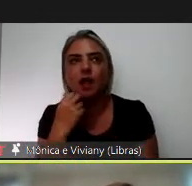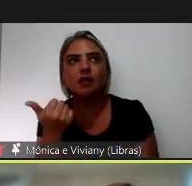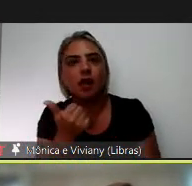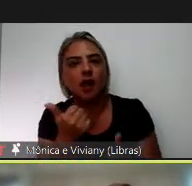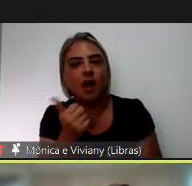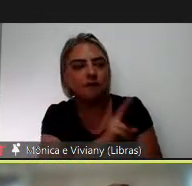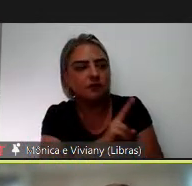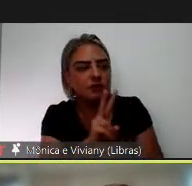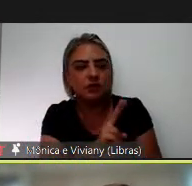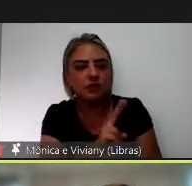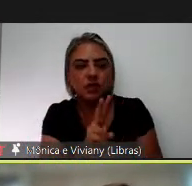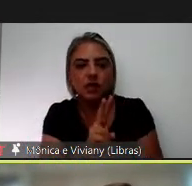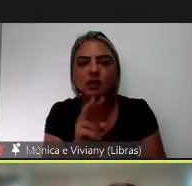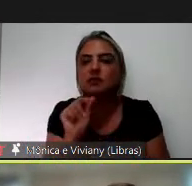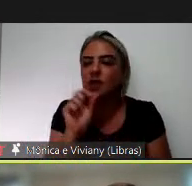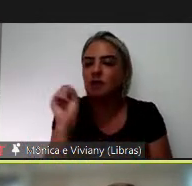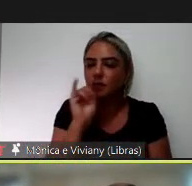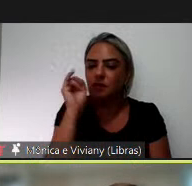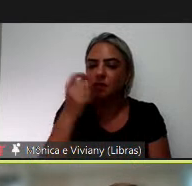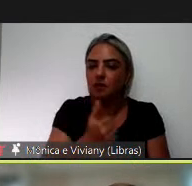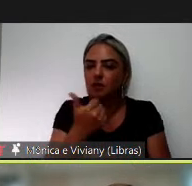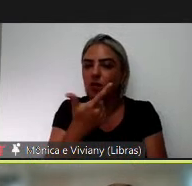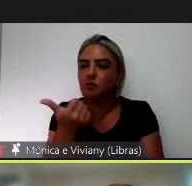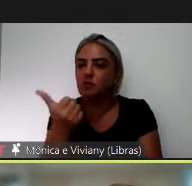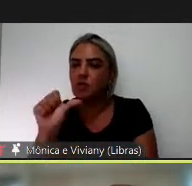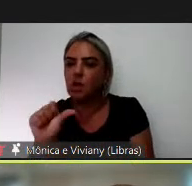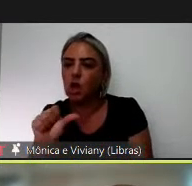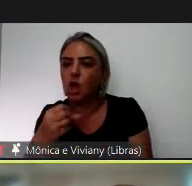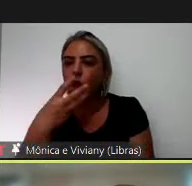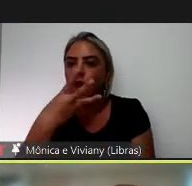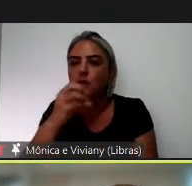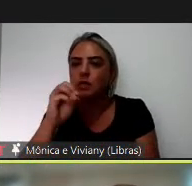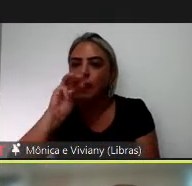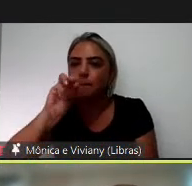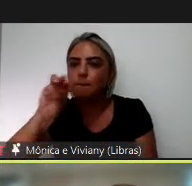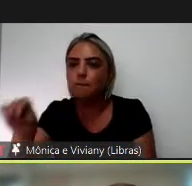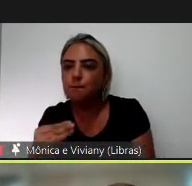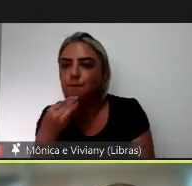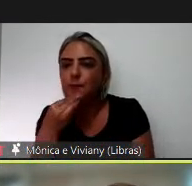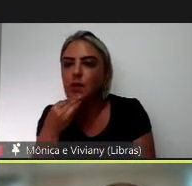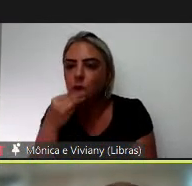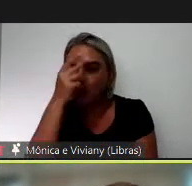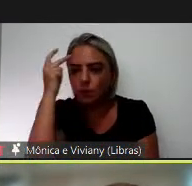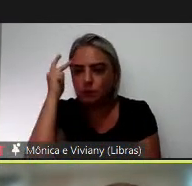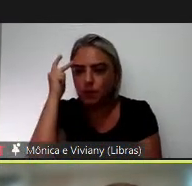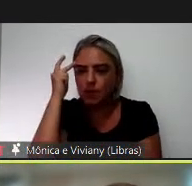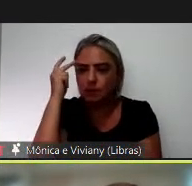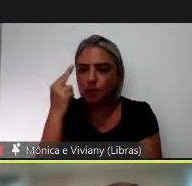surveillance that we have in the nutrition. In 2019, we have over